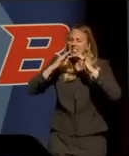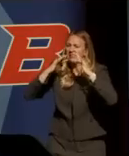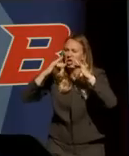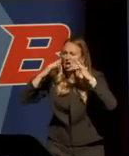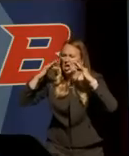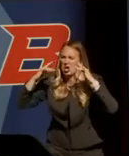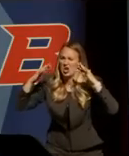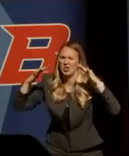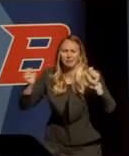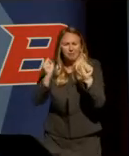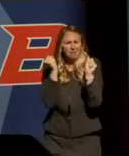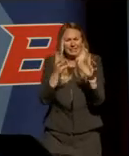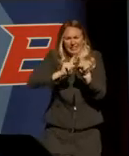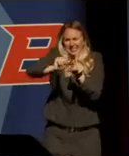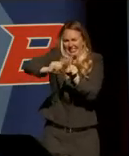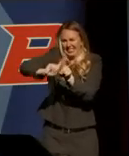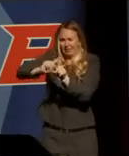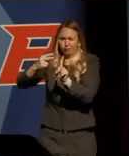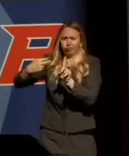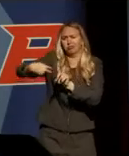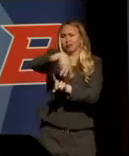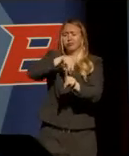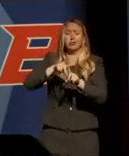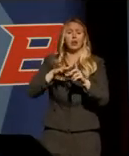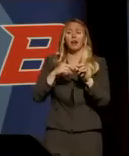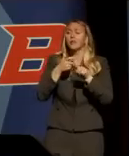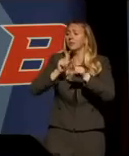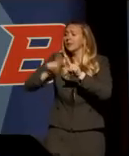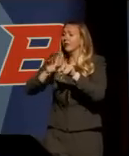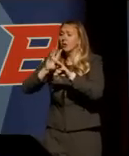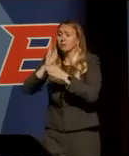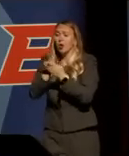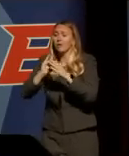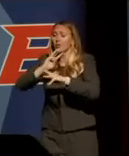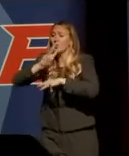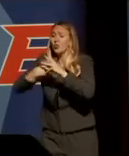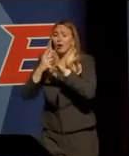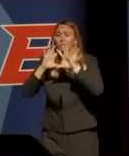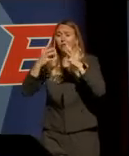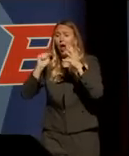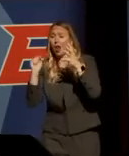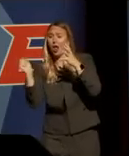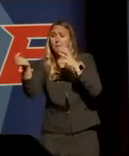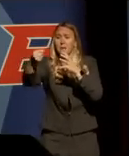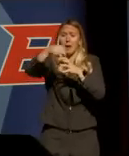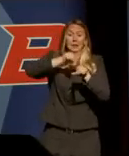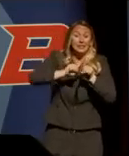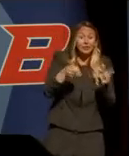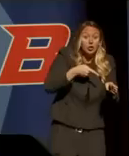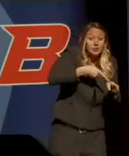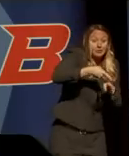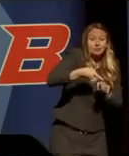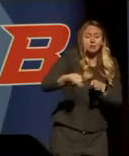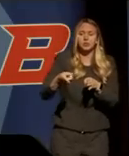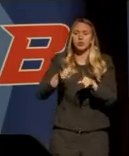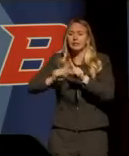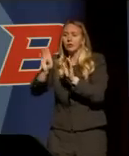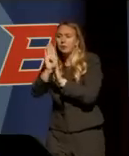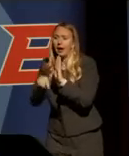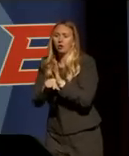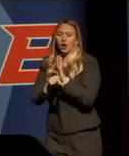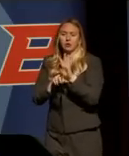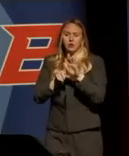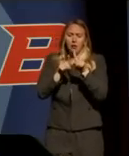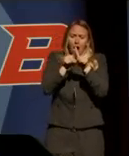every conceivable way, people from different parts of the world, people from different disciplines, people from different backgrounds,